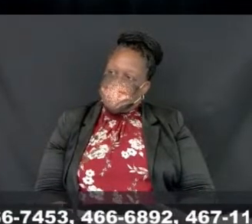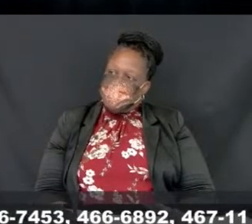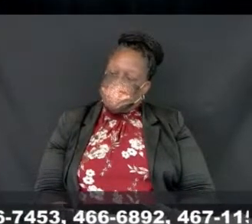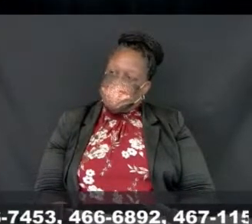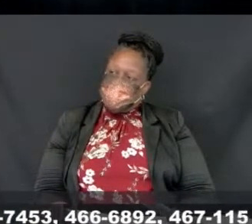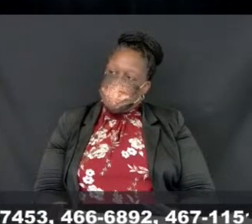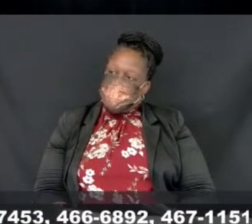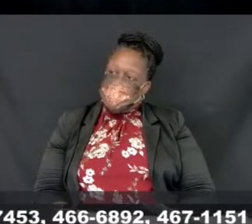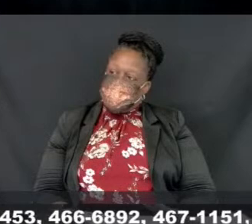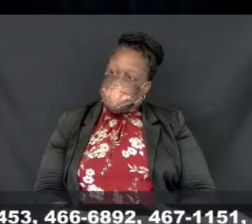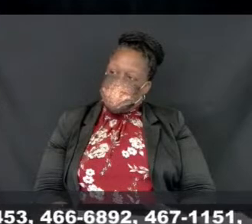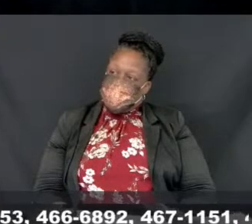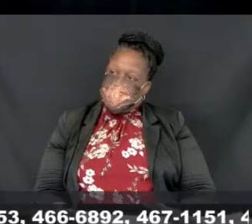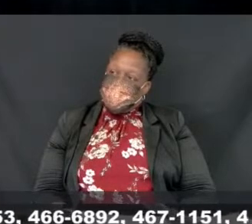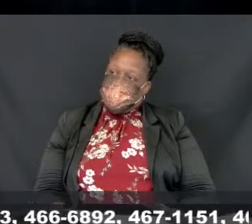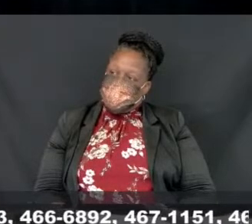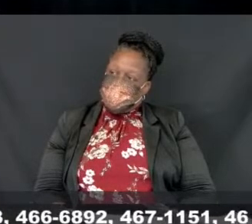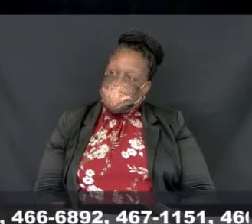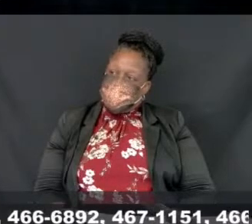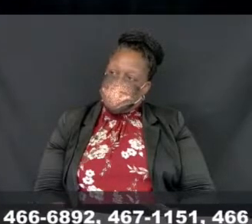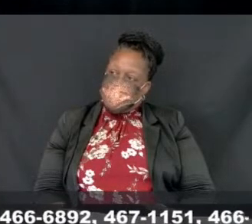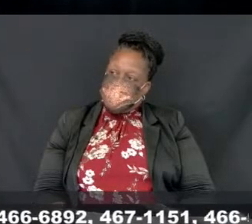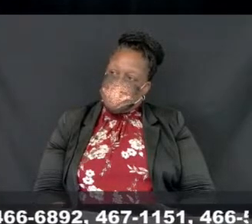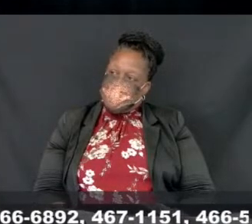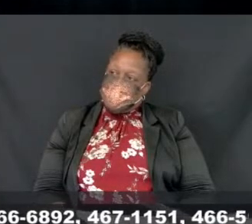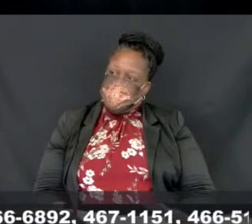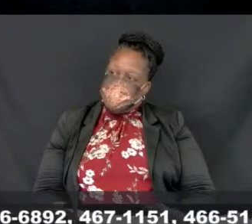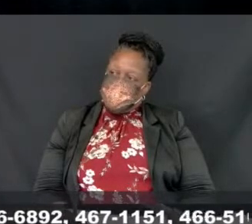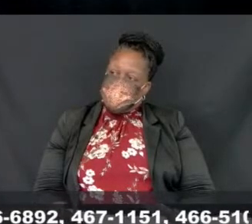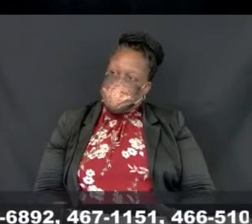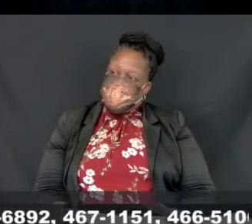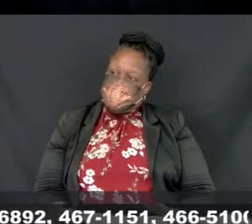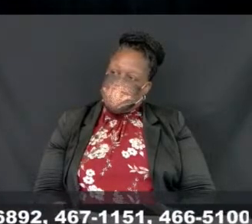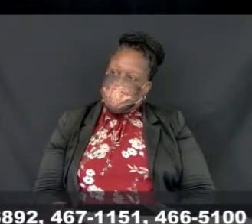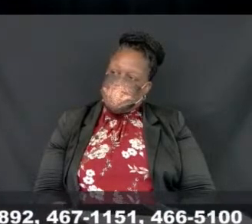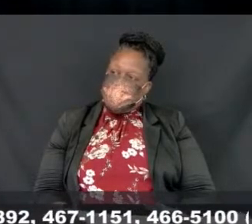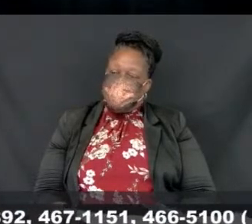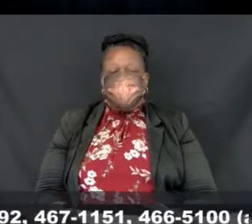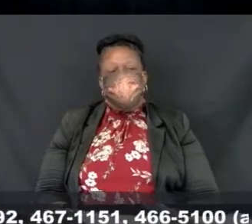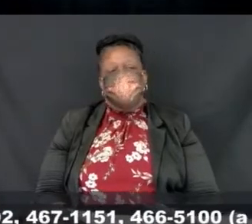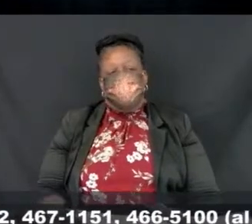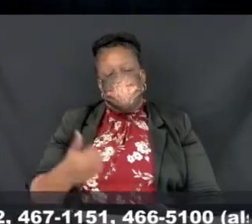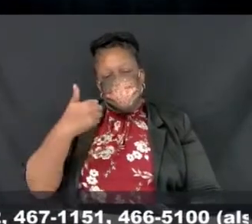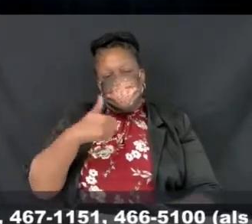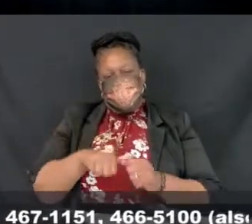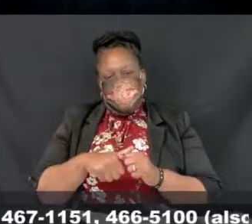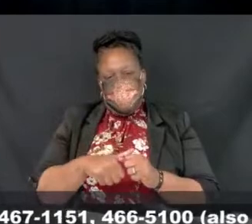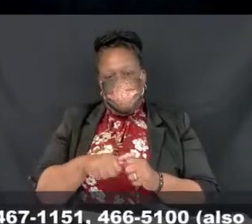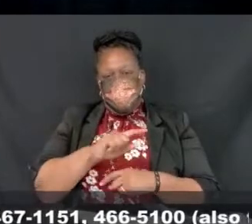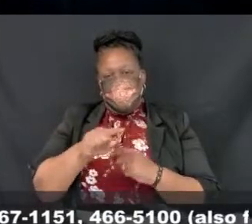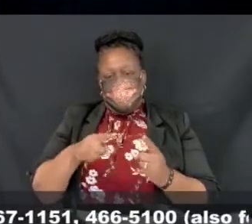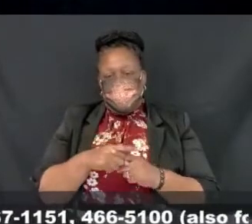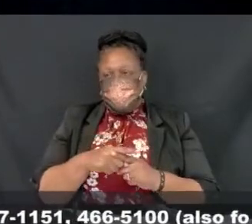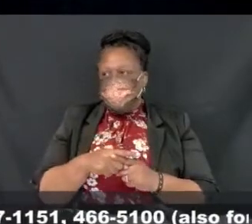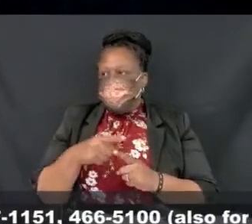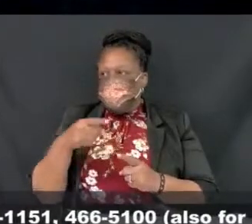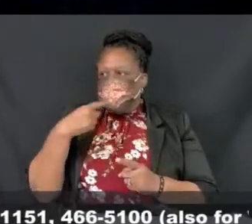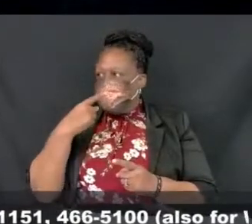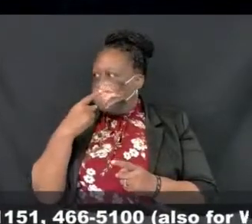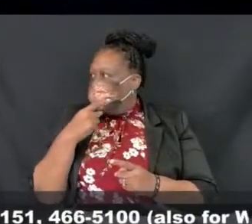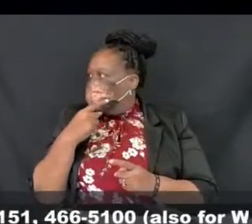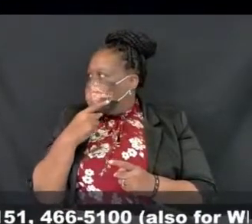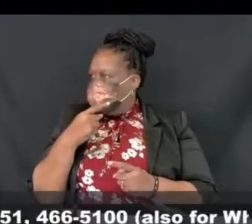infodemic. Every minute we used to get a call. The first case reach it, ain't reach it, you don't reach it. We hiding it, we ain't hiding